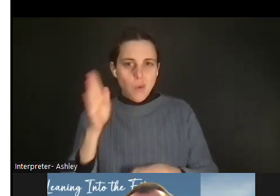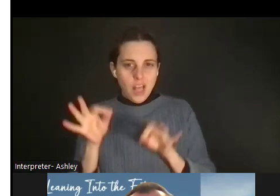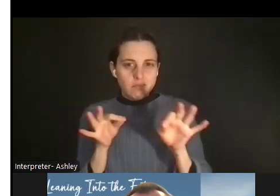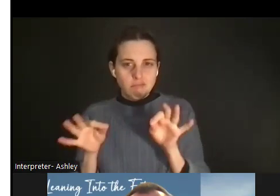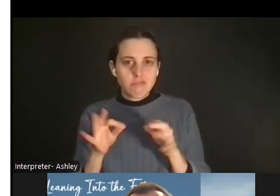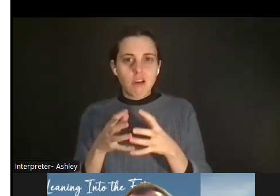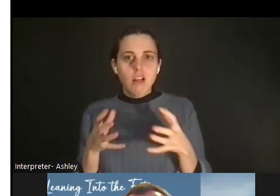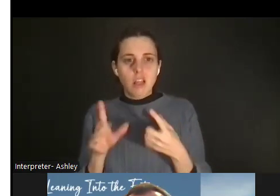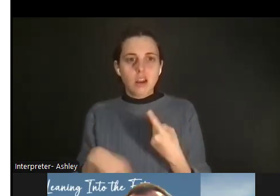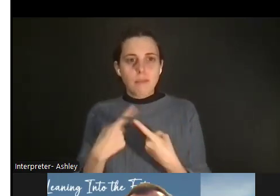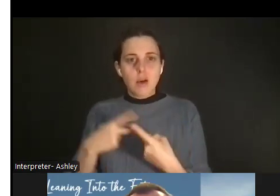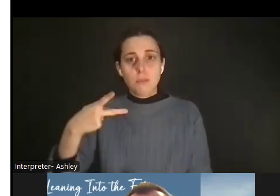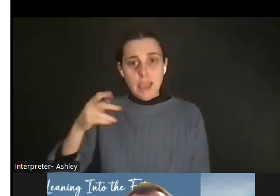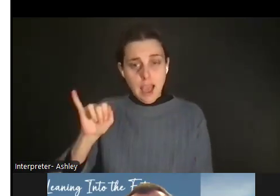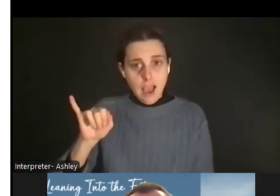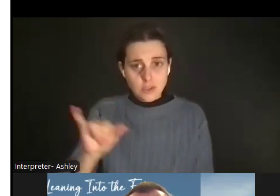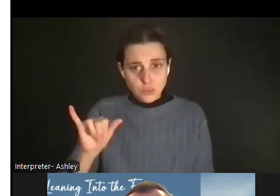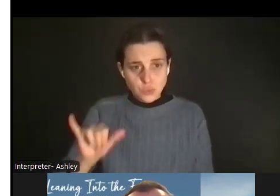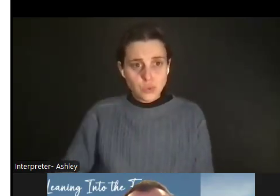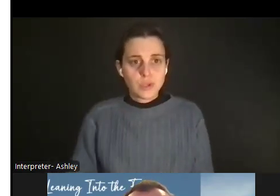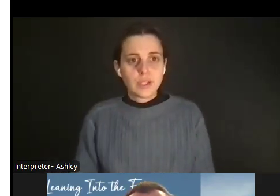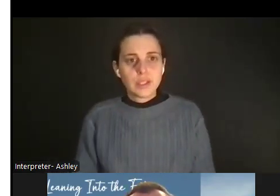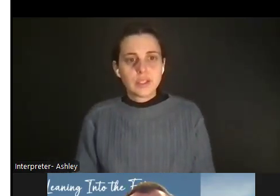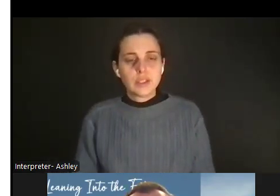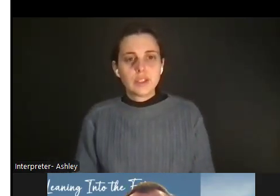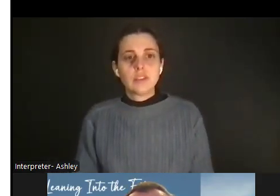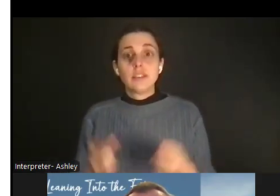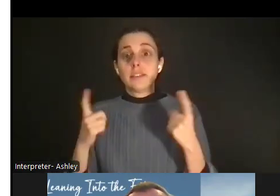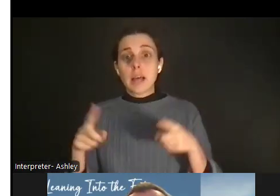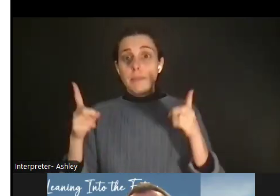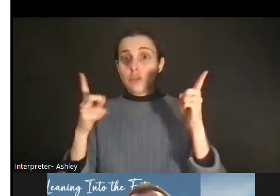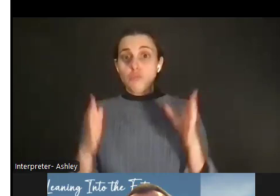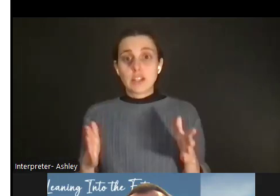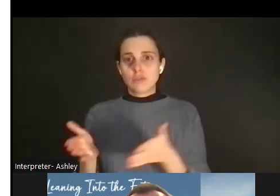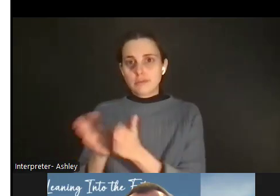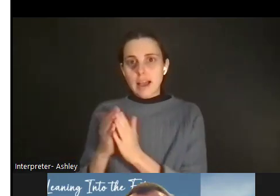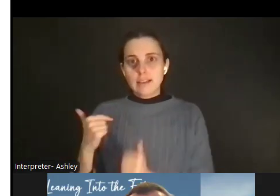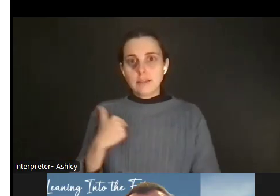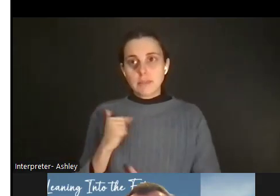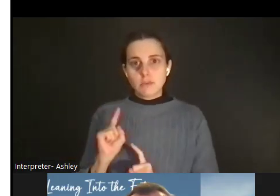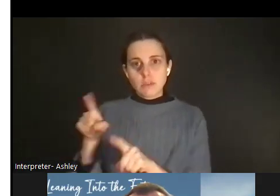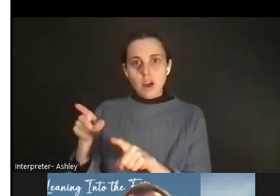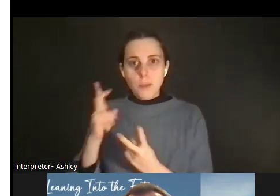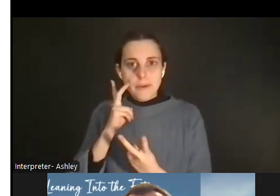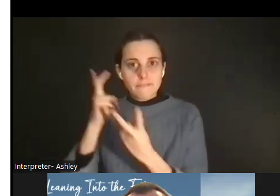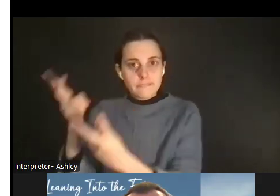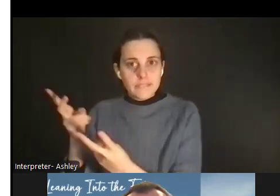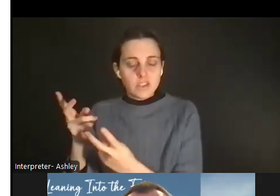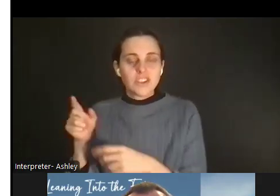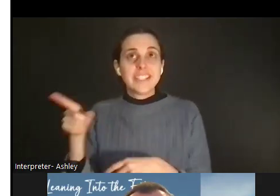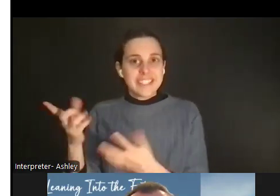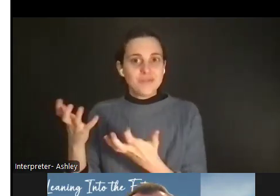And then the PMO director of FPPS asked me to see if they could come and visit. And so we gave them a tour.